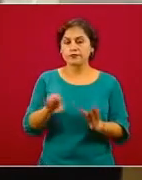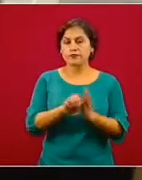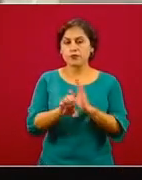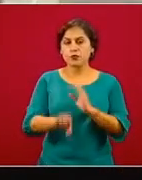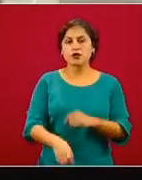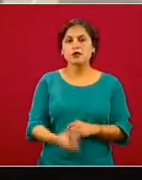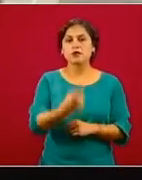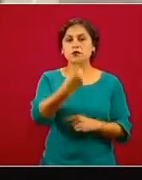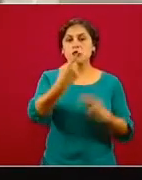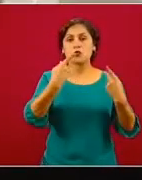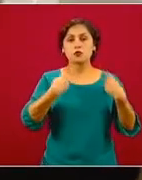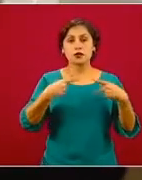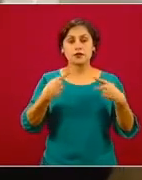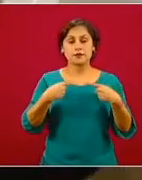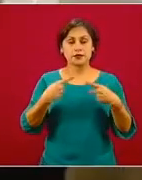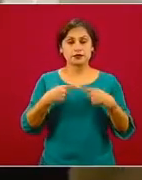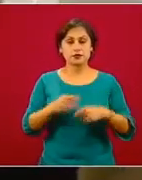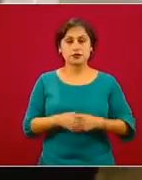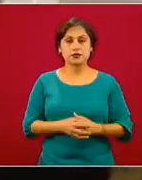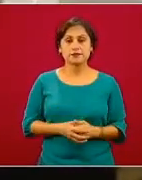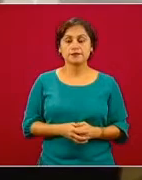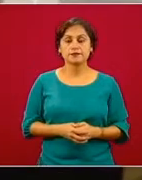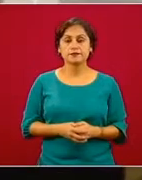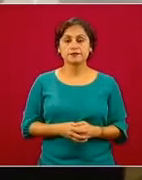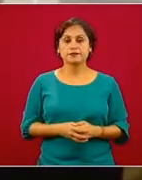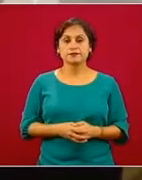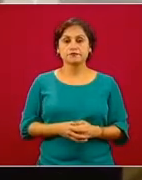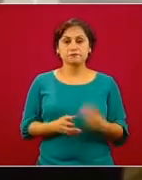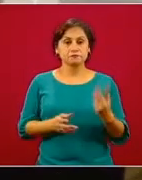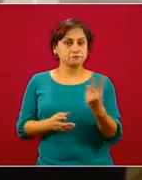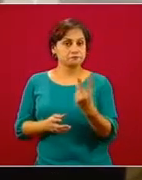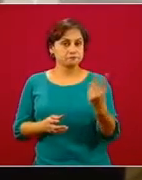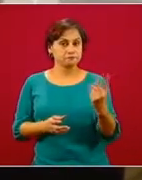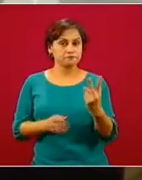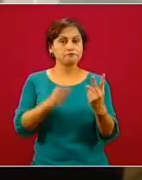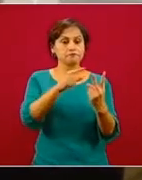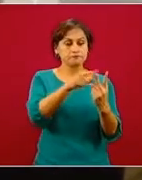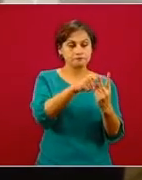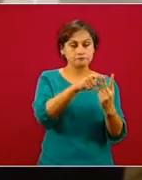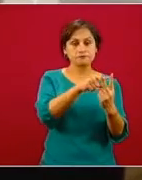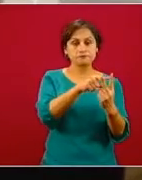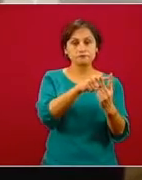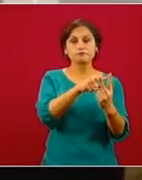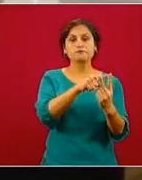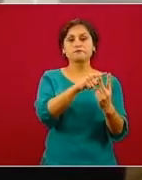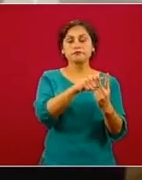have the same protection for their rights. For example, if one of these